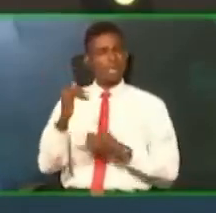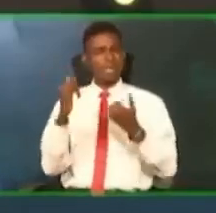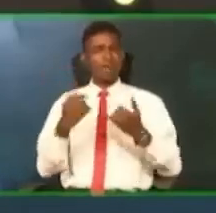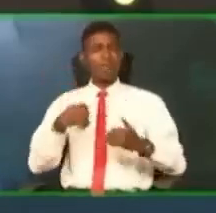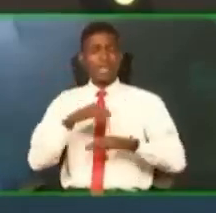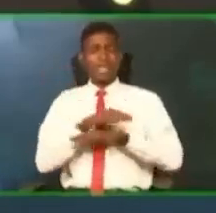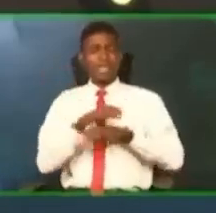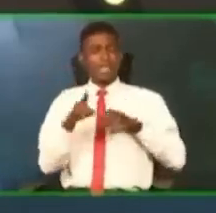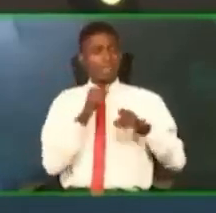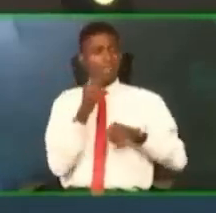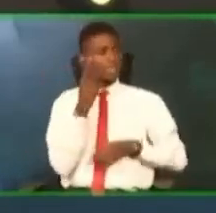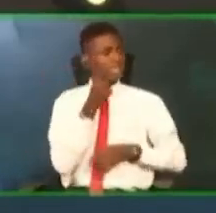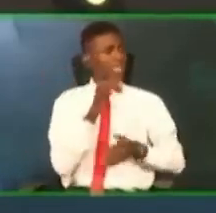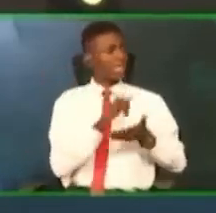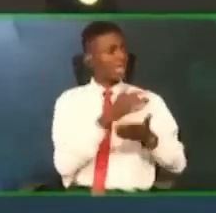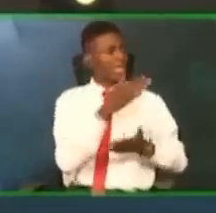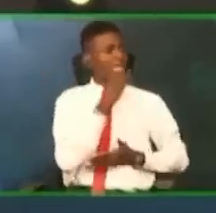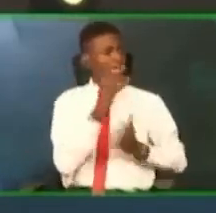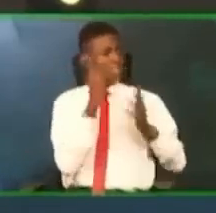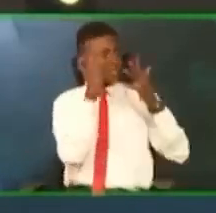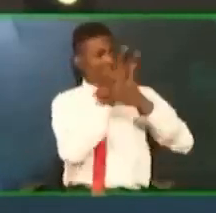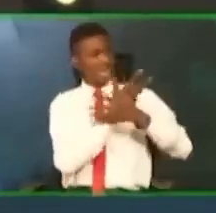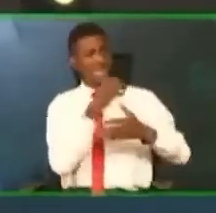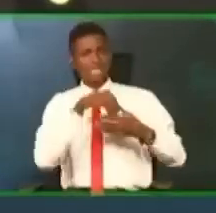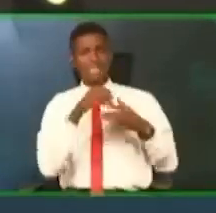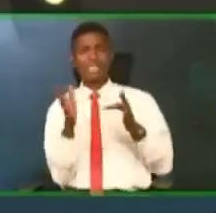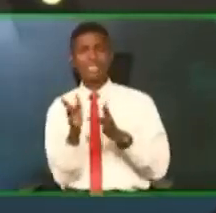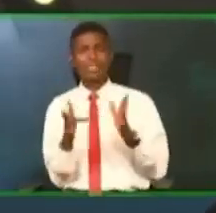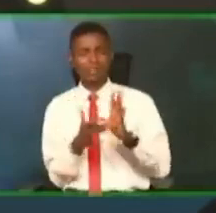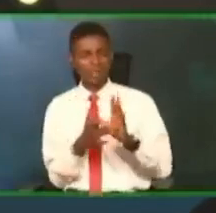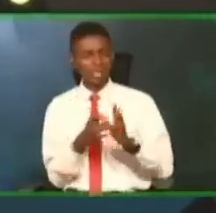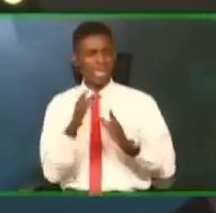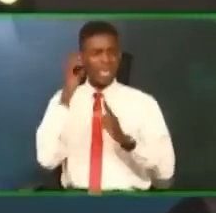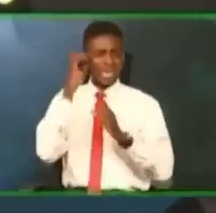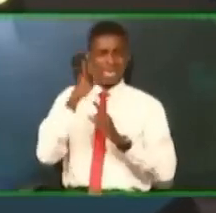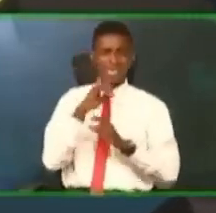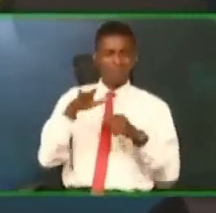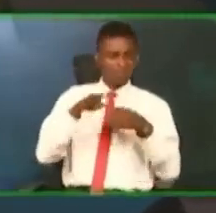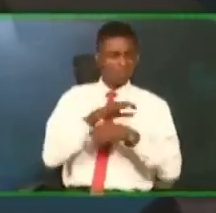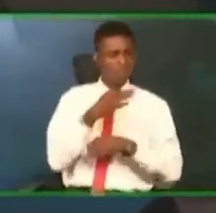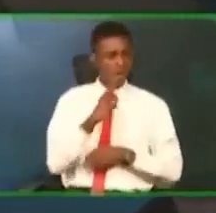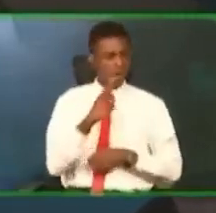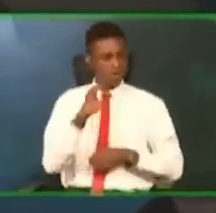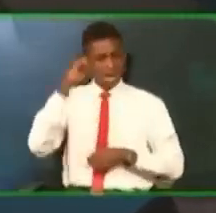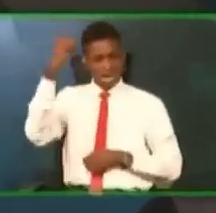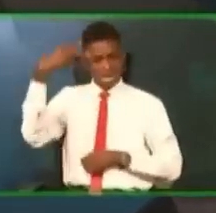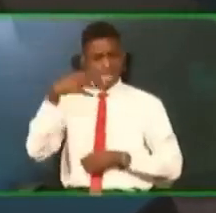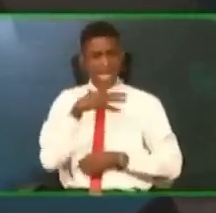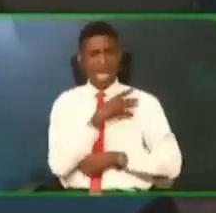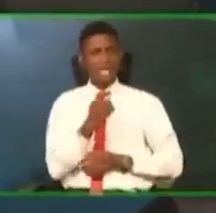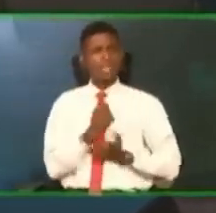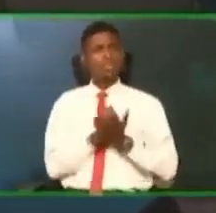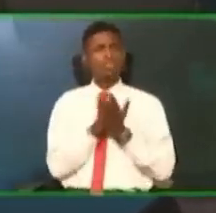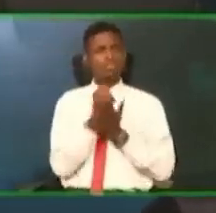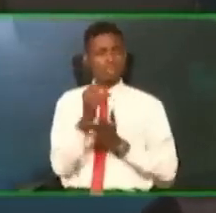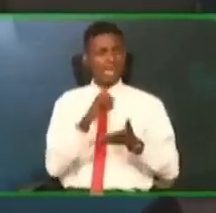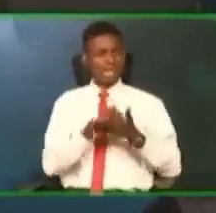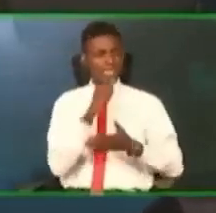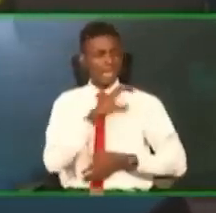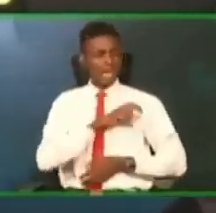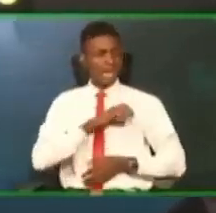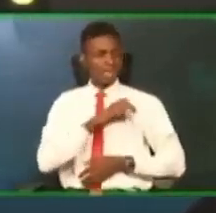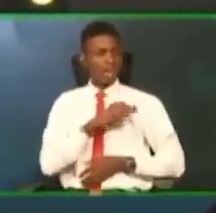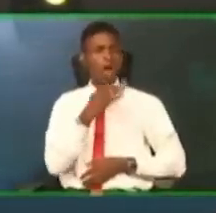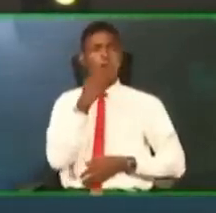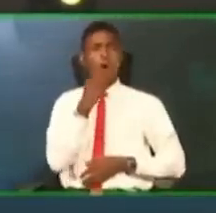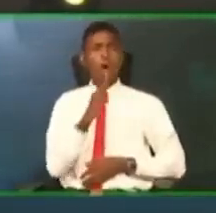darkness in Jesus, full of grace and truth. That is the character of the Christ that was revealed. That means we